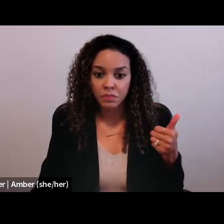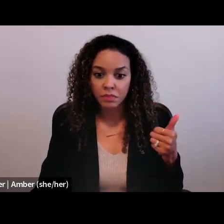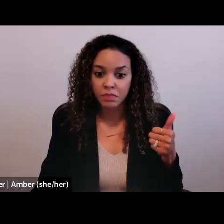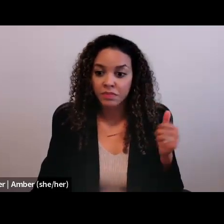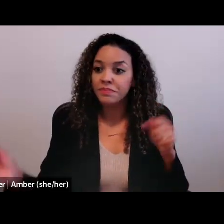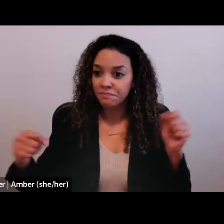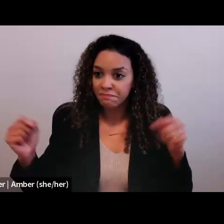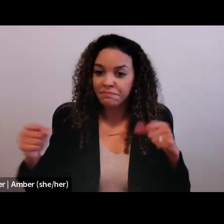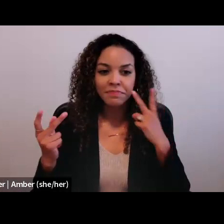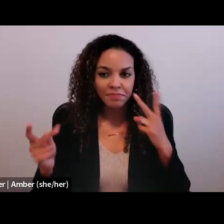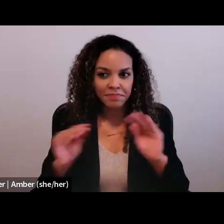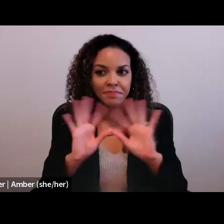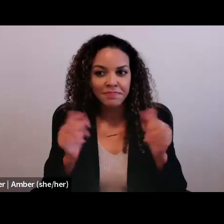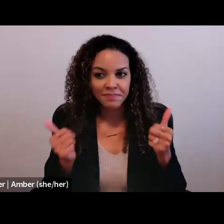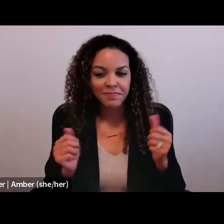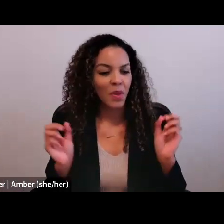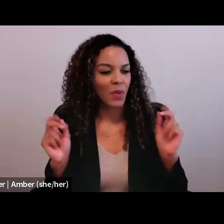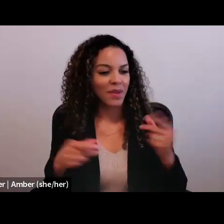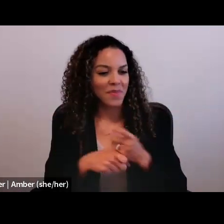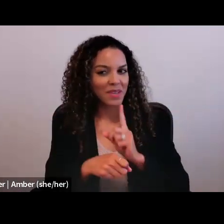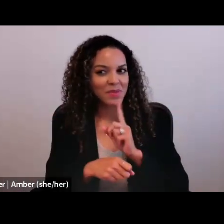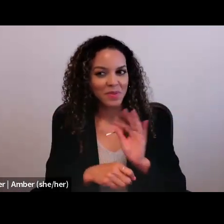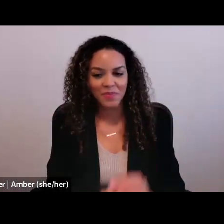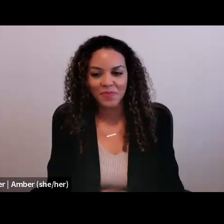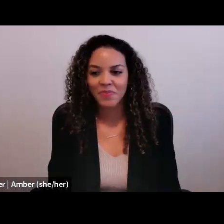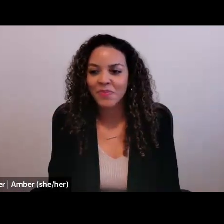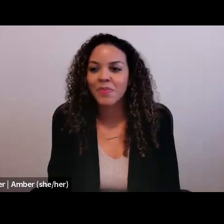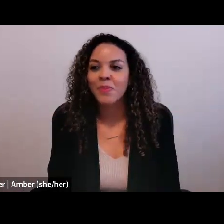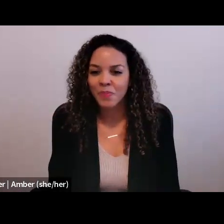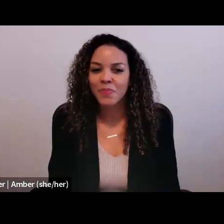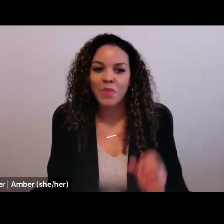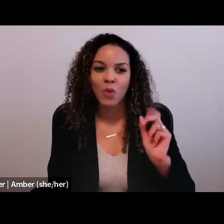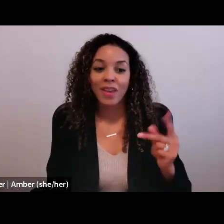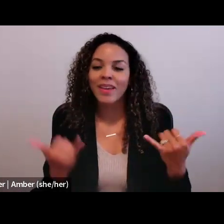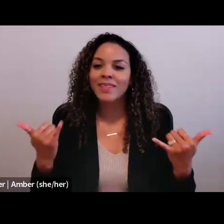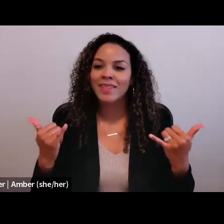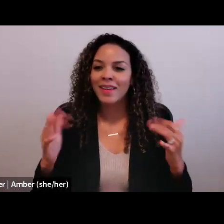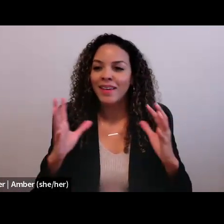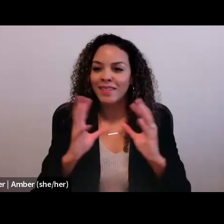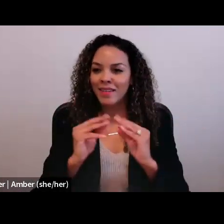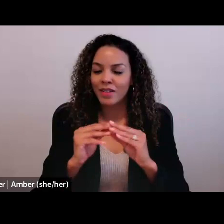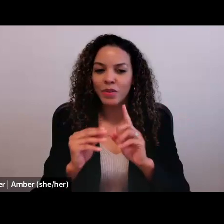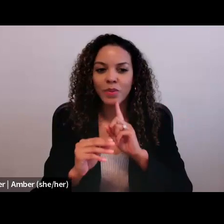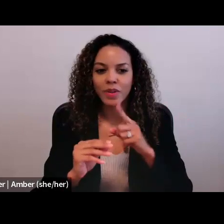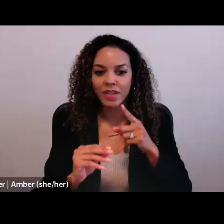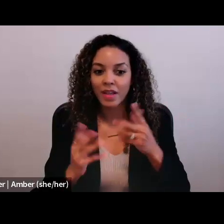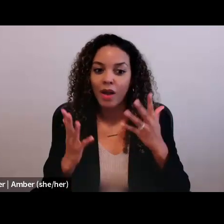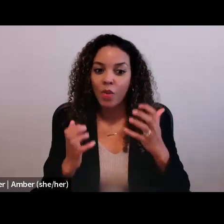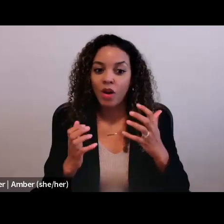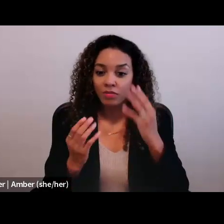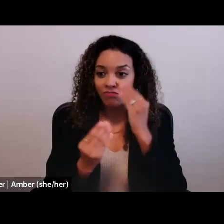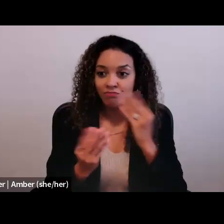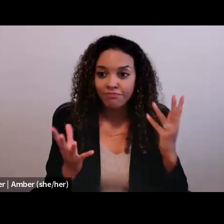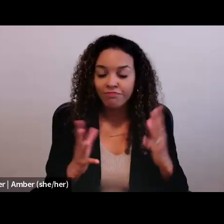Yes. Yes, we can see it. Okay, just want to make sure. Okay, so today's session, what I really want to let you know is